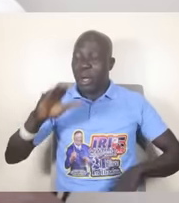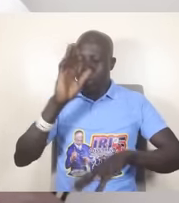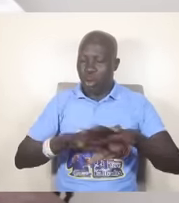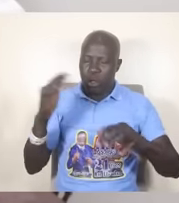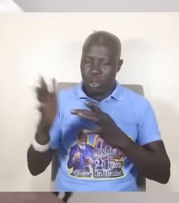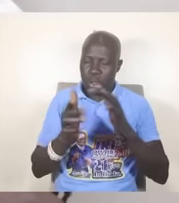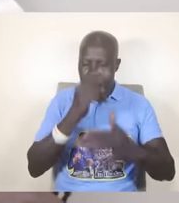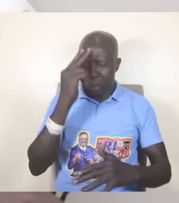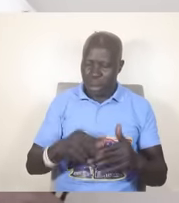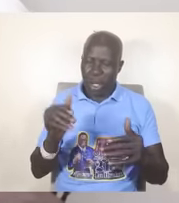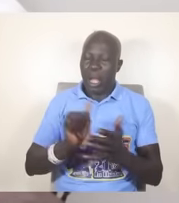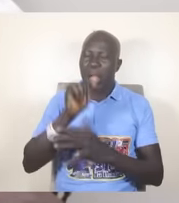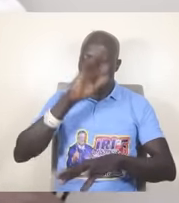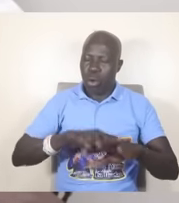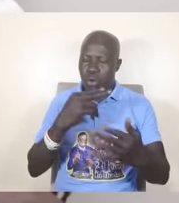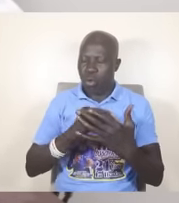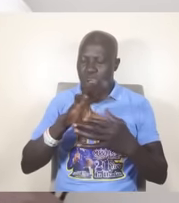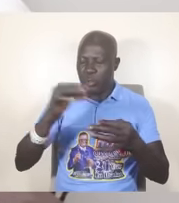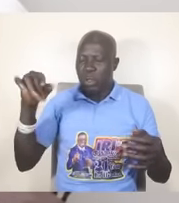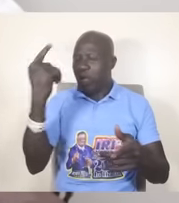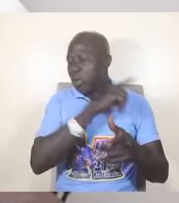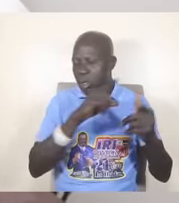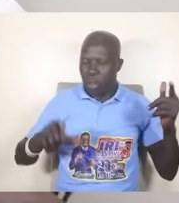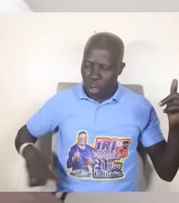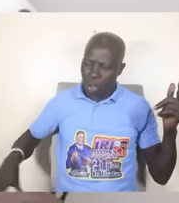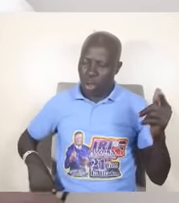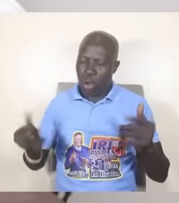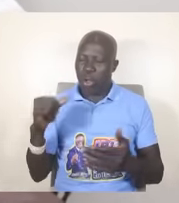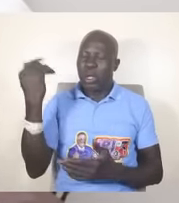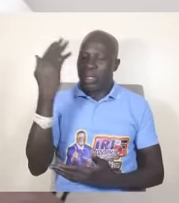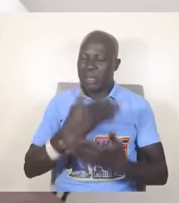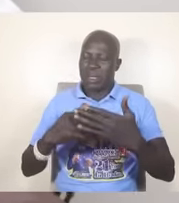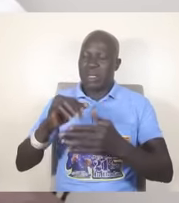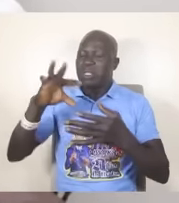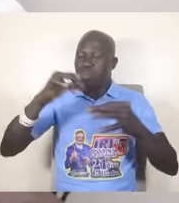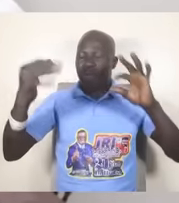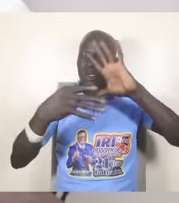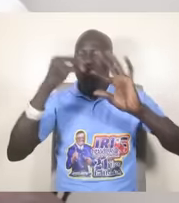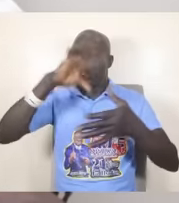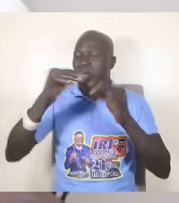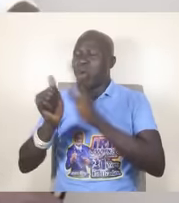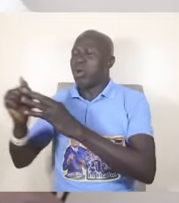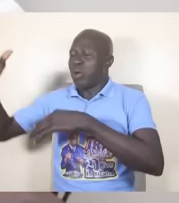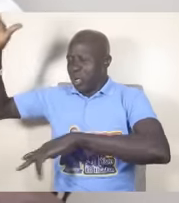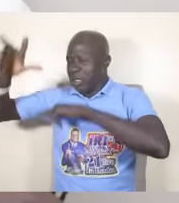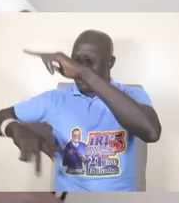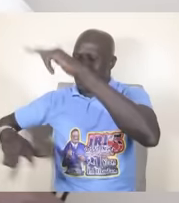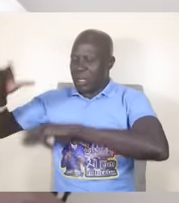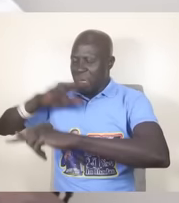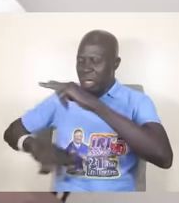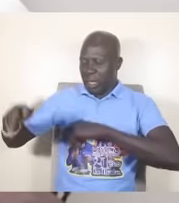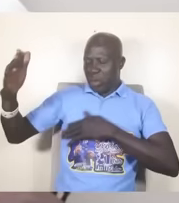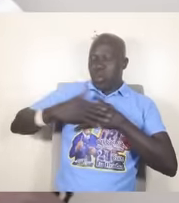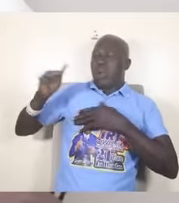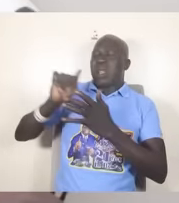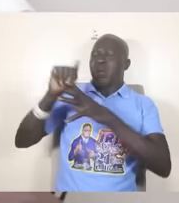oruko Jesu. Call the name of Jesus. Wa pe emi mimo. Call the spirit. Oluwa. Lord. Emi a so ni dero eni. Spirit of setback. Ti mo jogun le baba. I